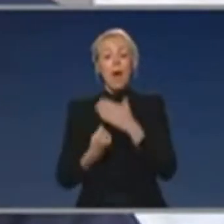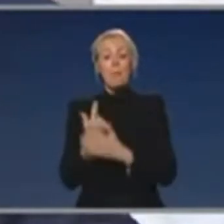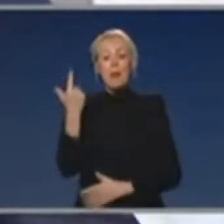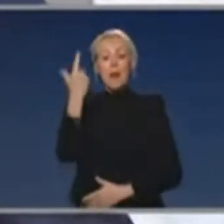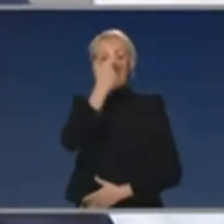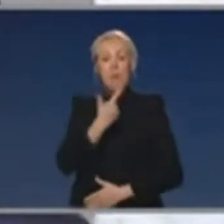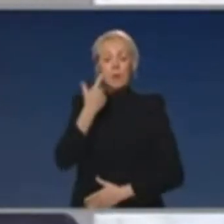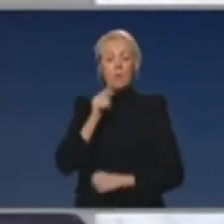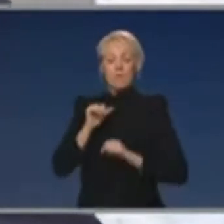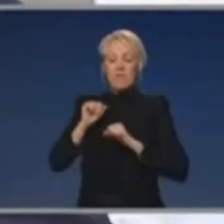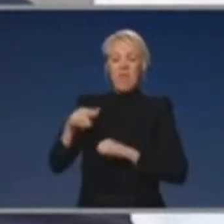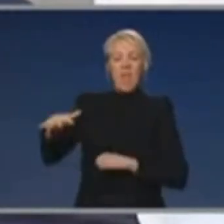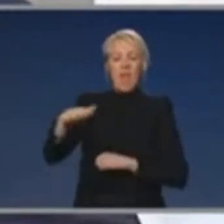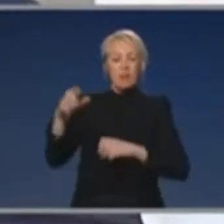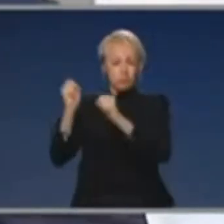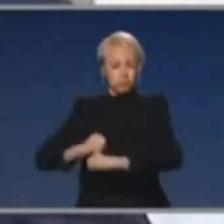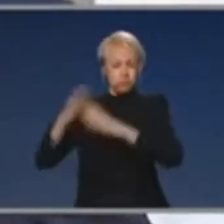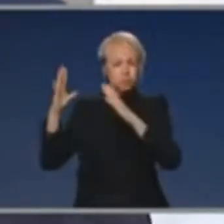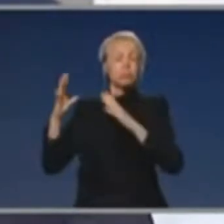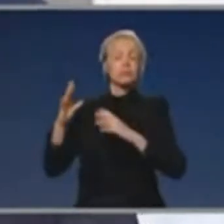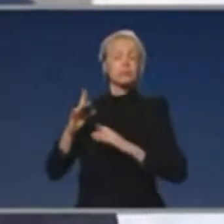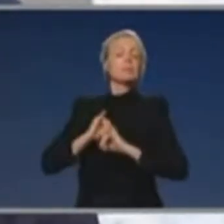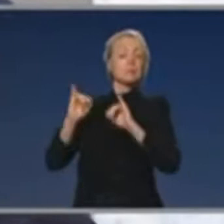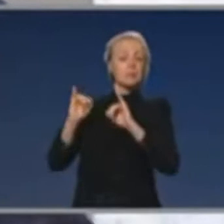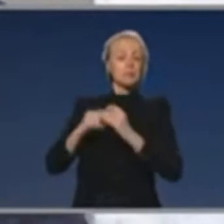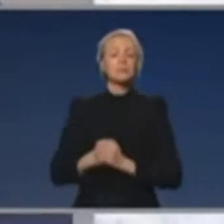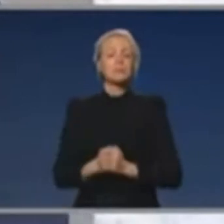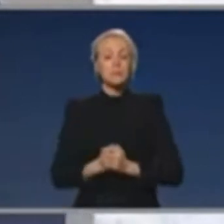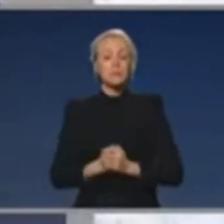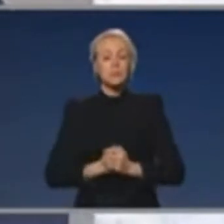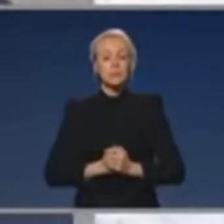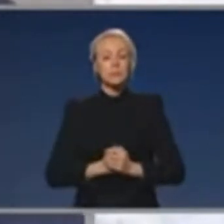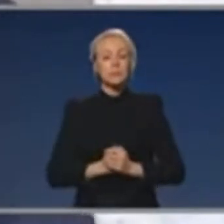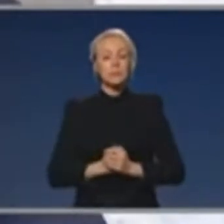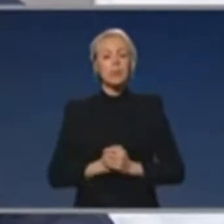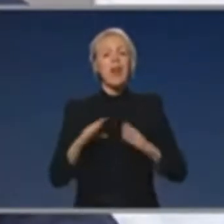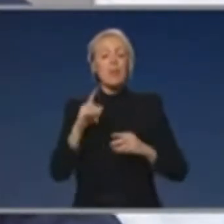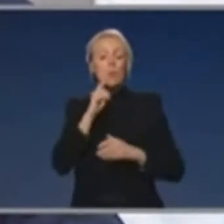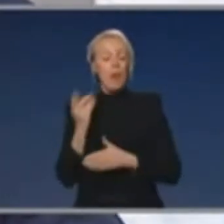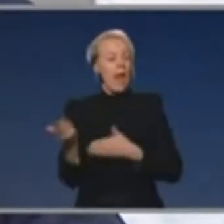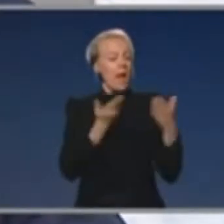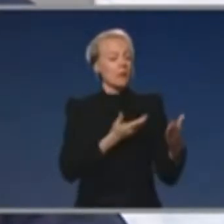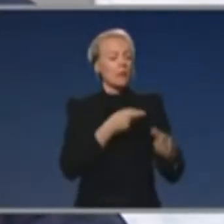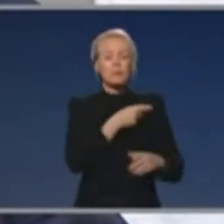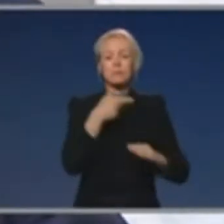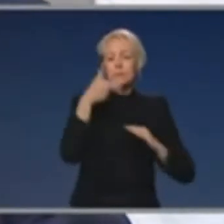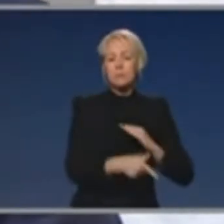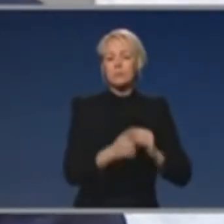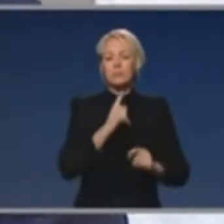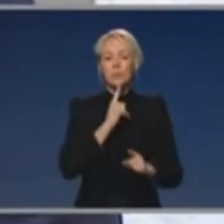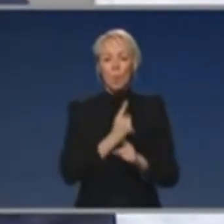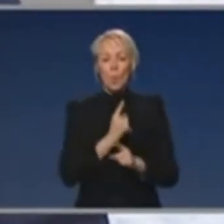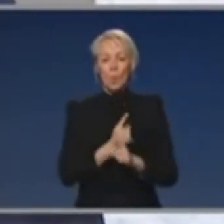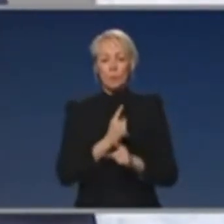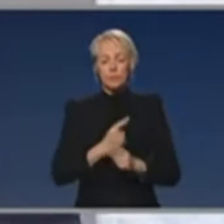before making some comments on the cyber security strategy and handing over to Peter to address those issues in more detail with you. I